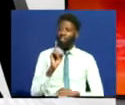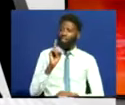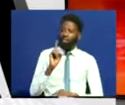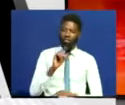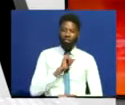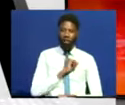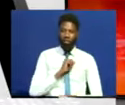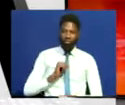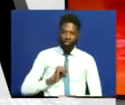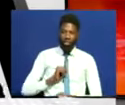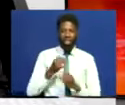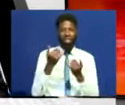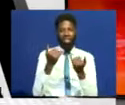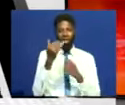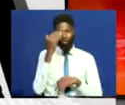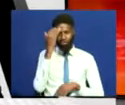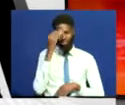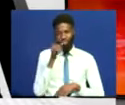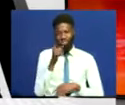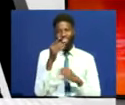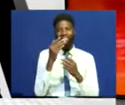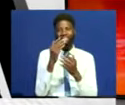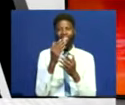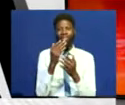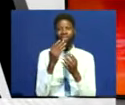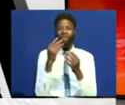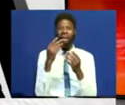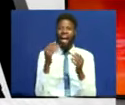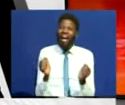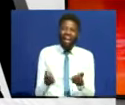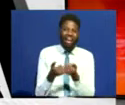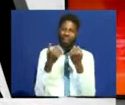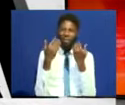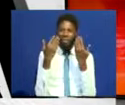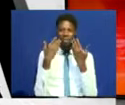been something has been witnessed in the country since the start of January